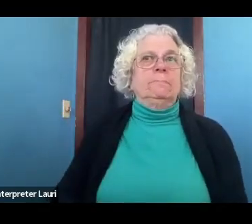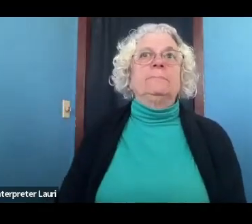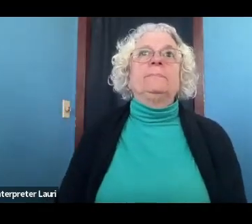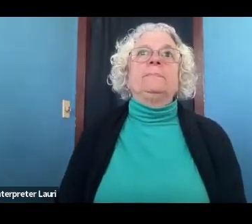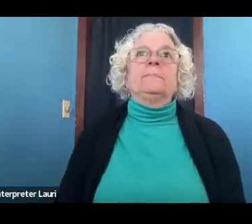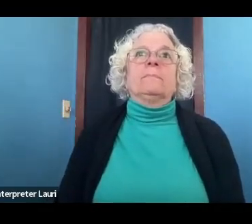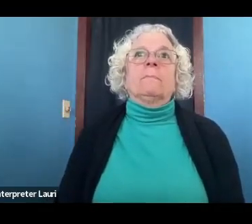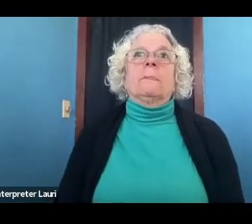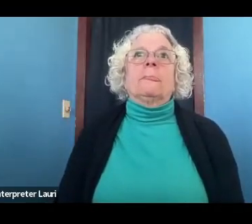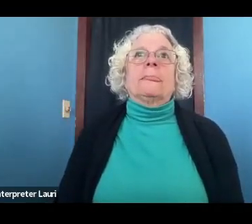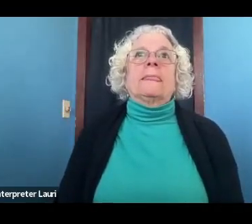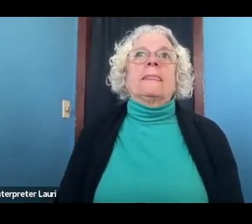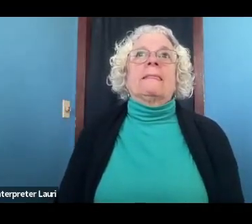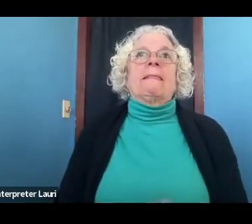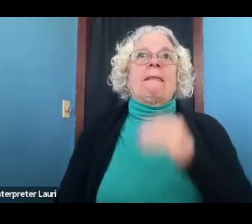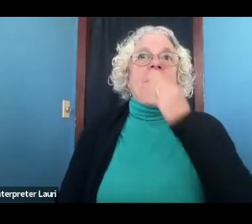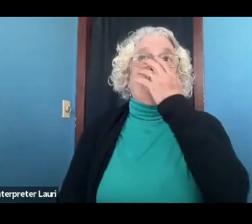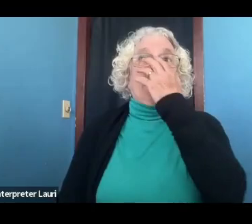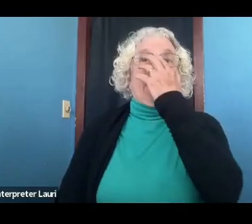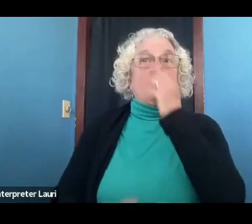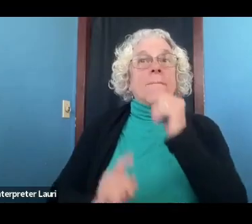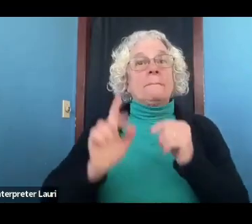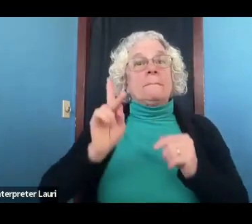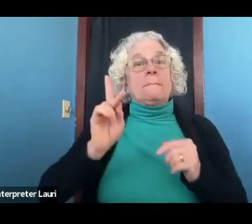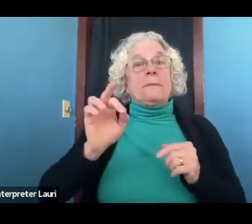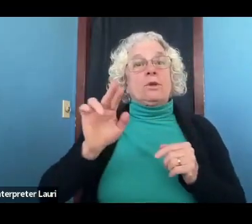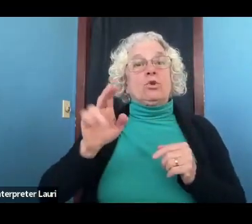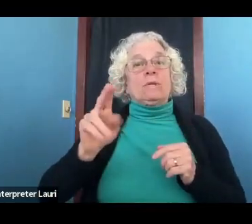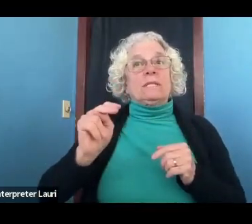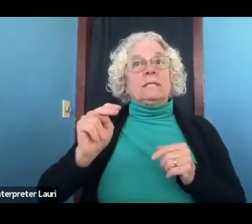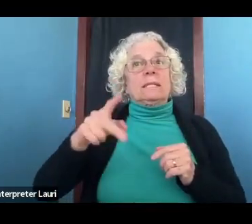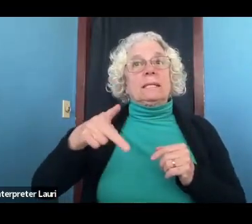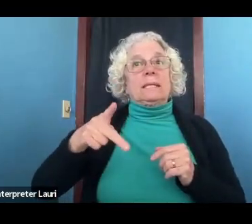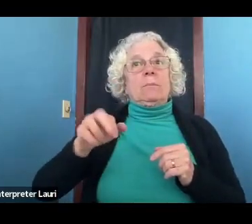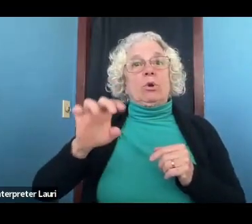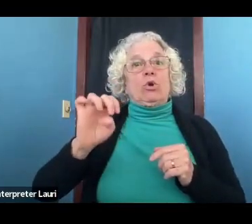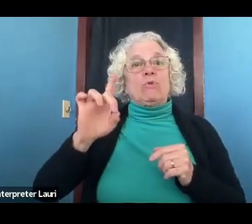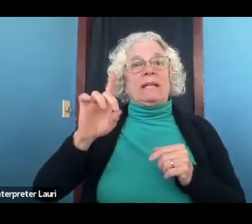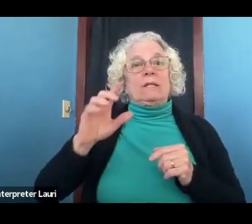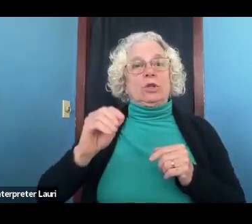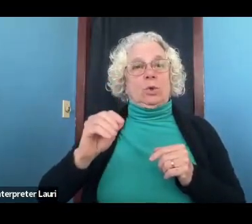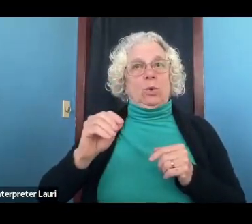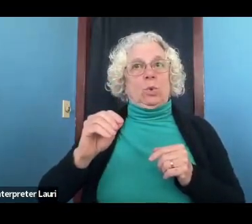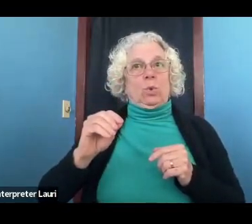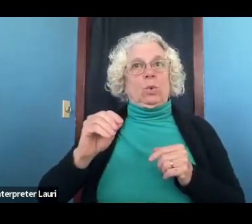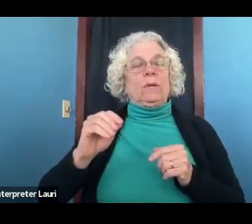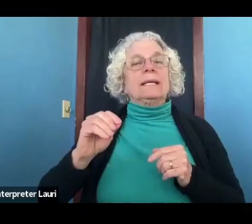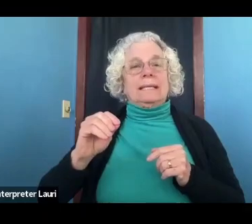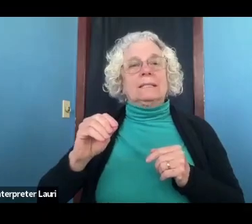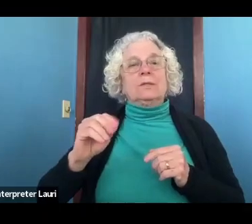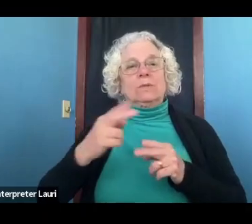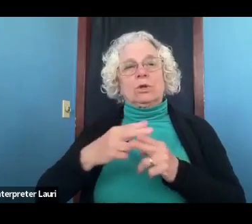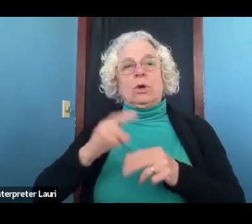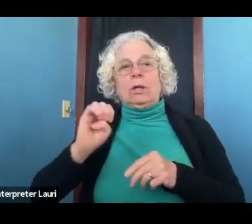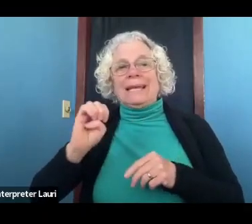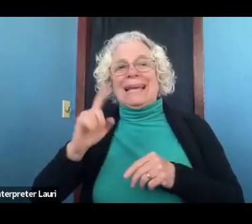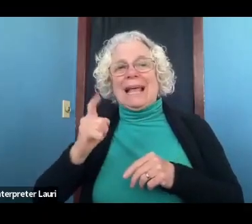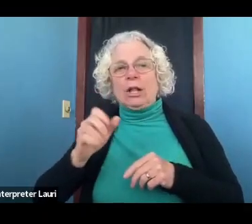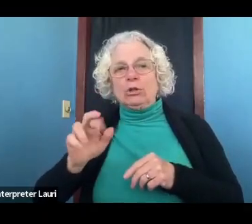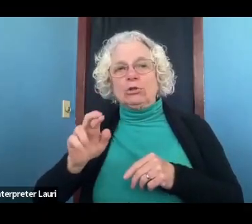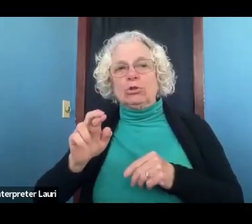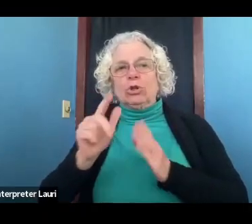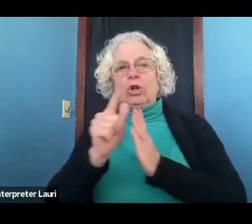So we are honored to be joined by today's presenter, Kristen Parendo. Kristen is an elder law lead attorney with the